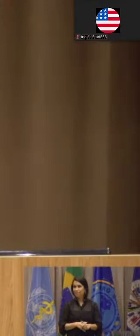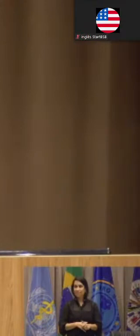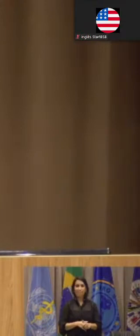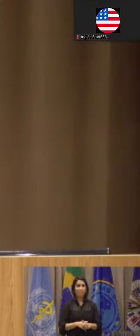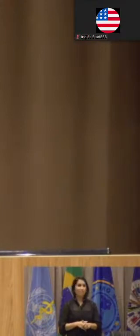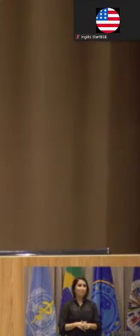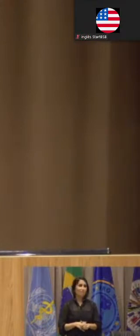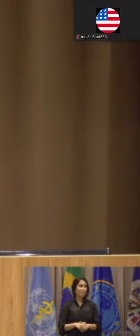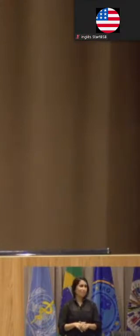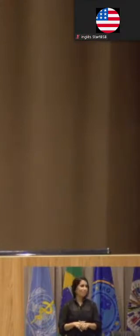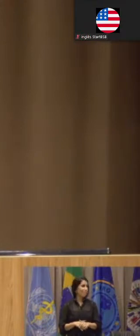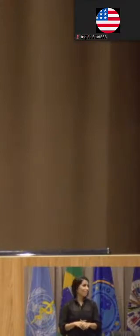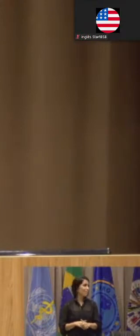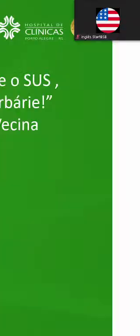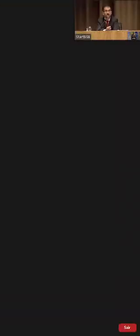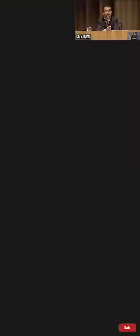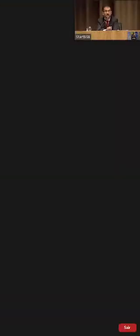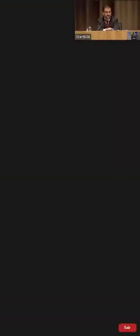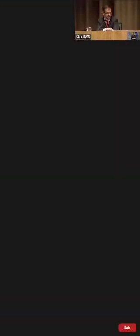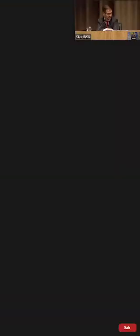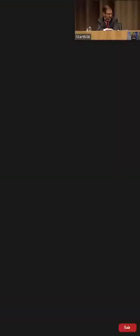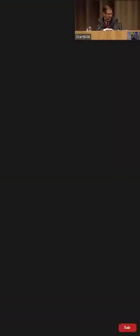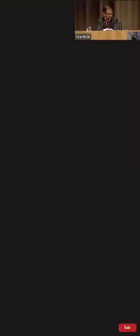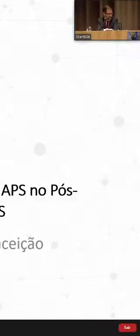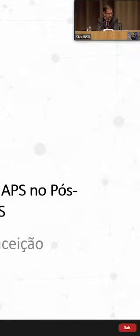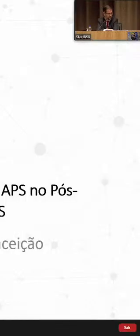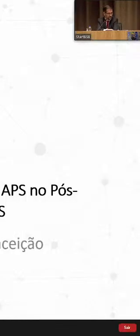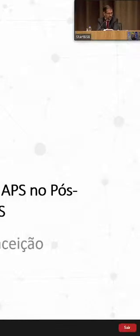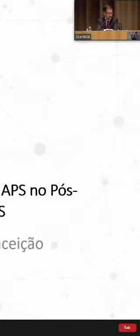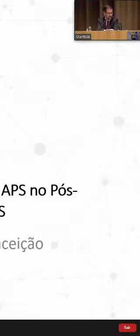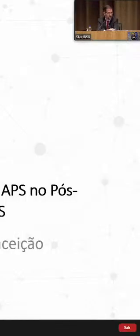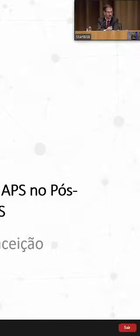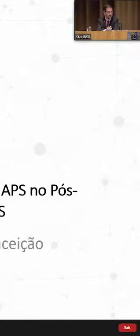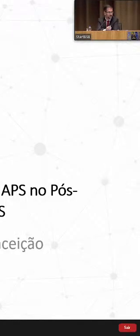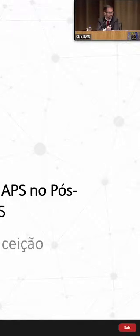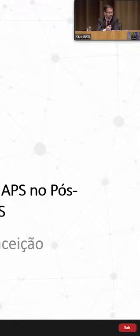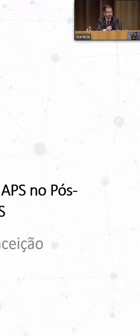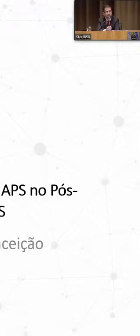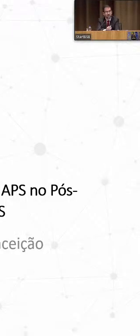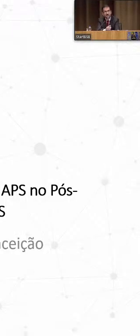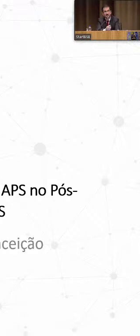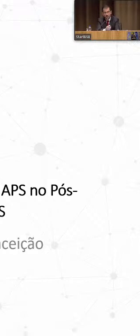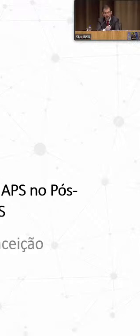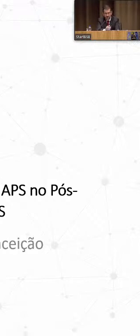So, my presentation, please. Please, his presentation. Thank you.